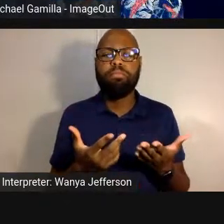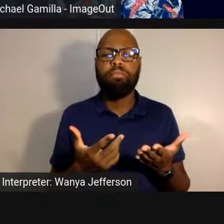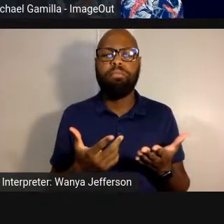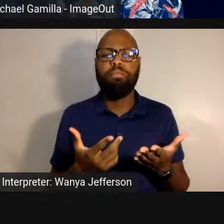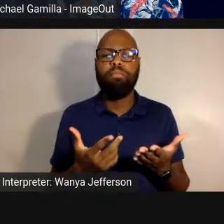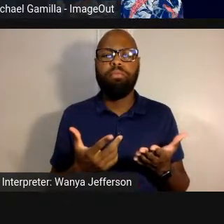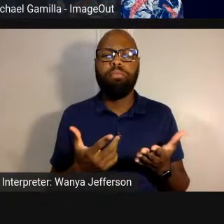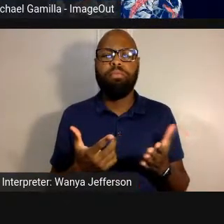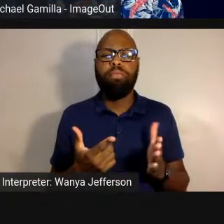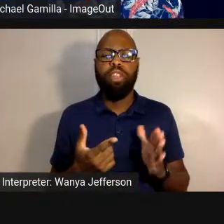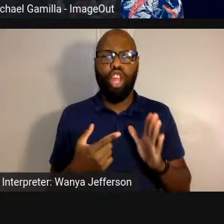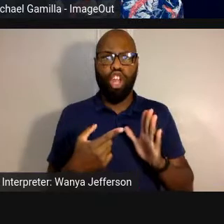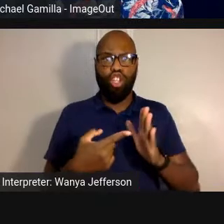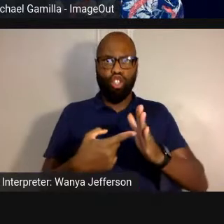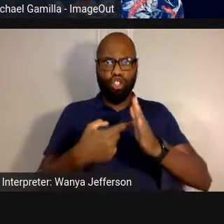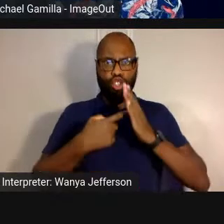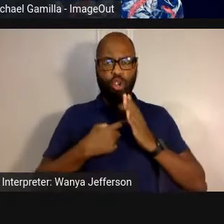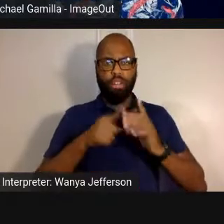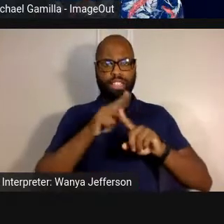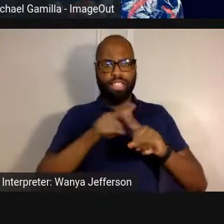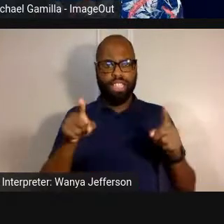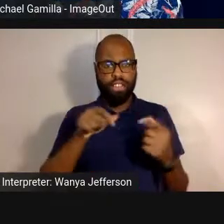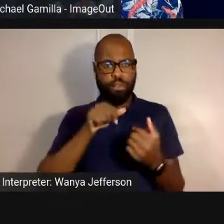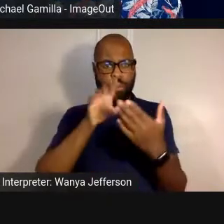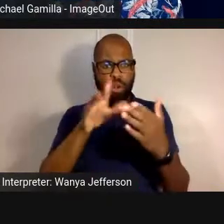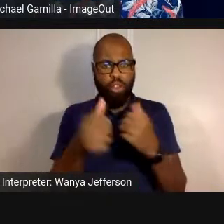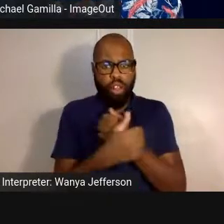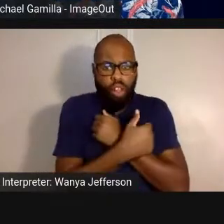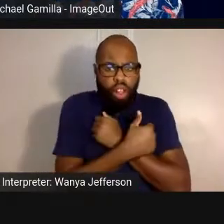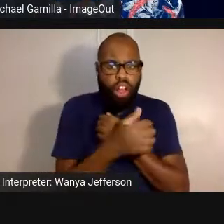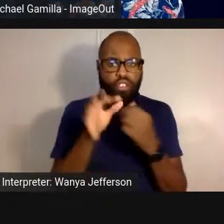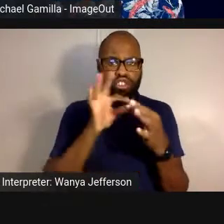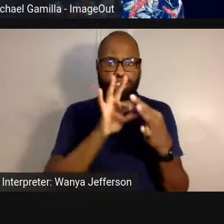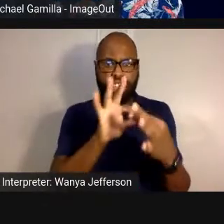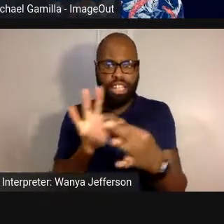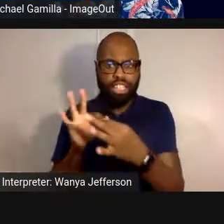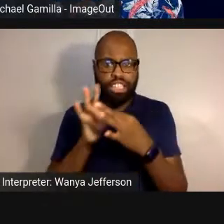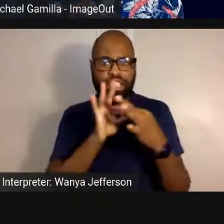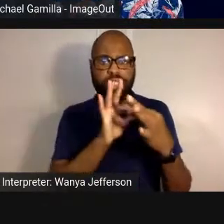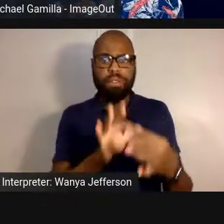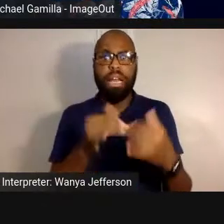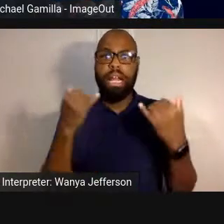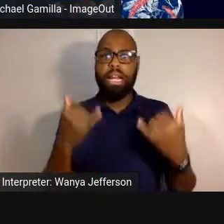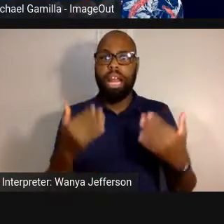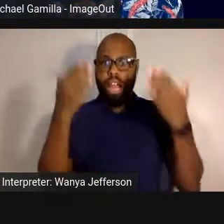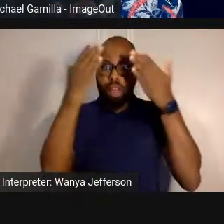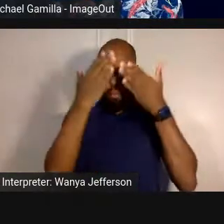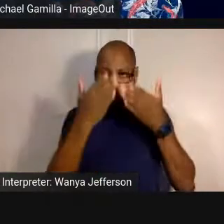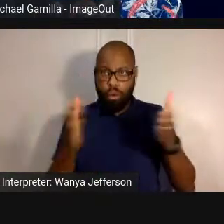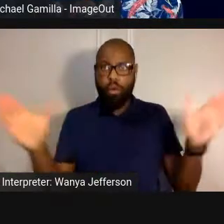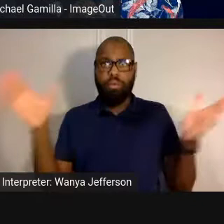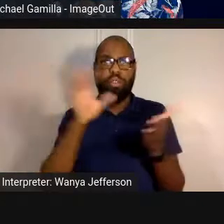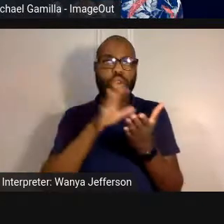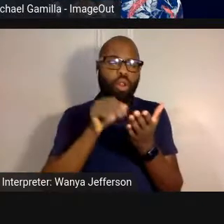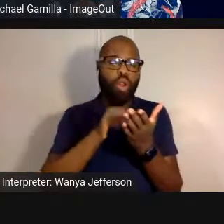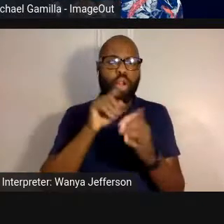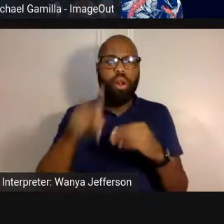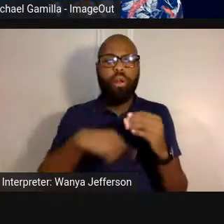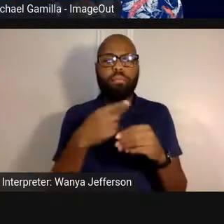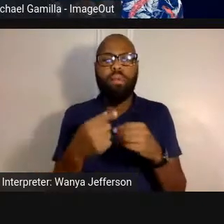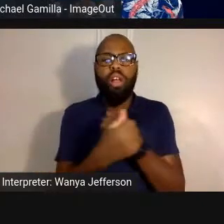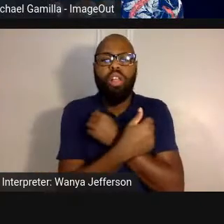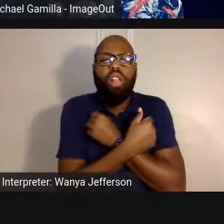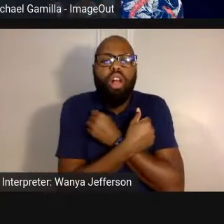of love, of relationships, because I'm straight. But now I'm open to learn about love and other things.